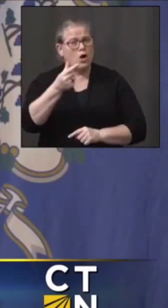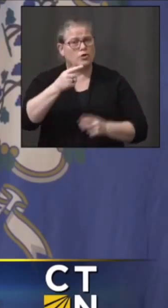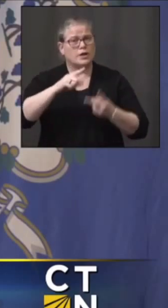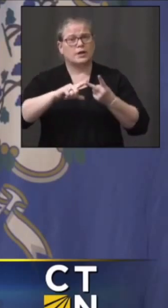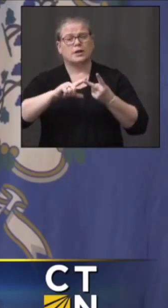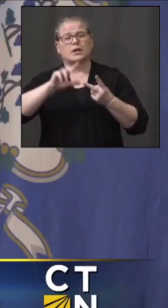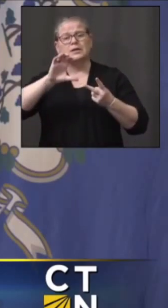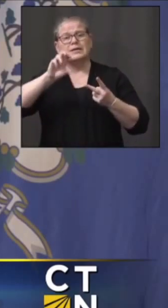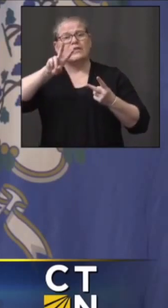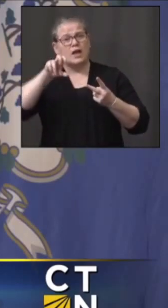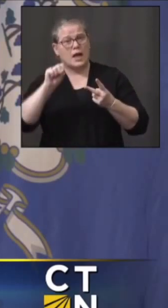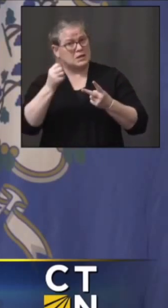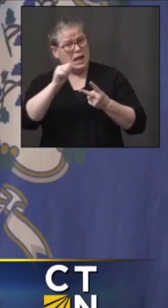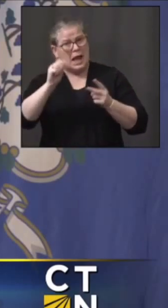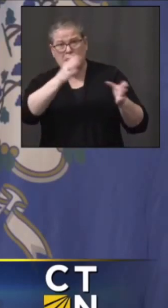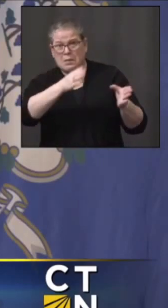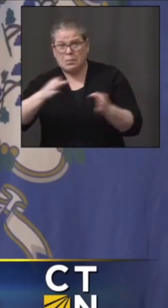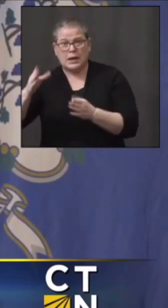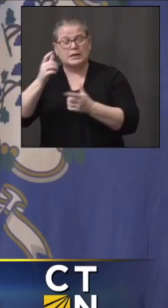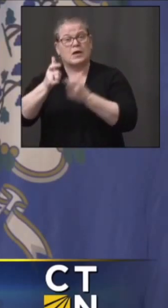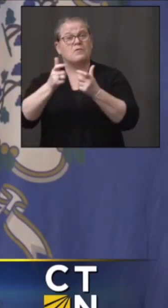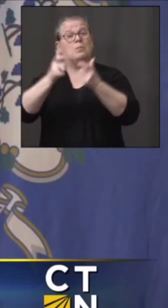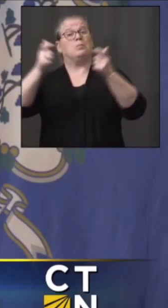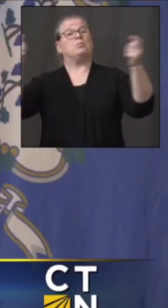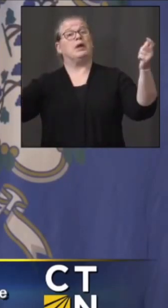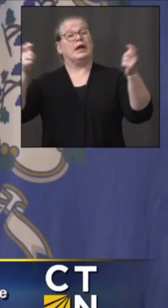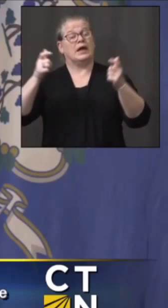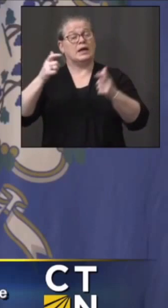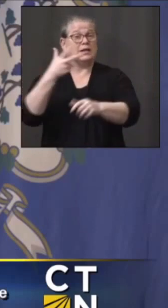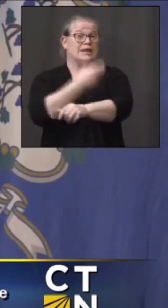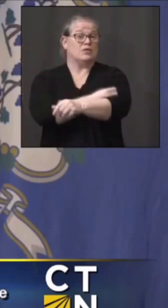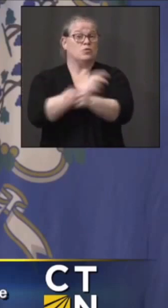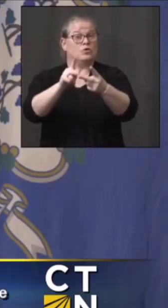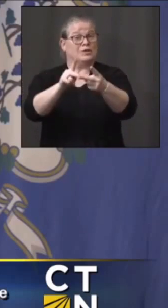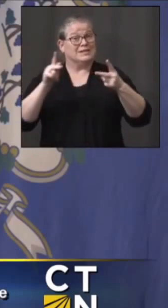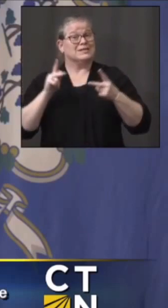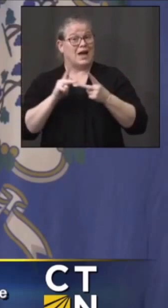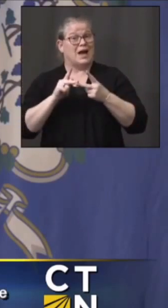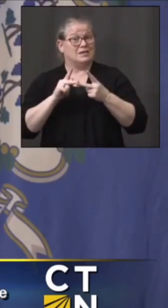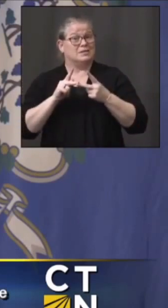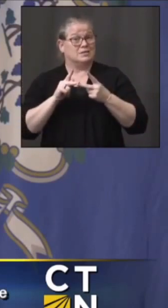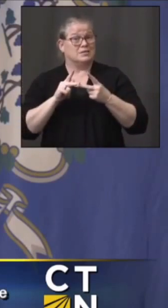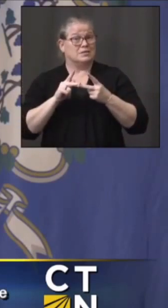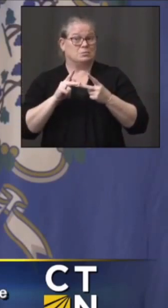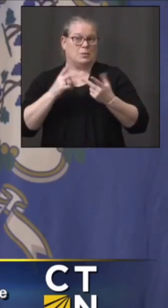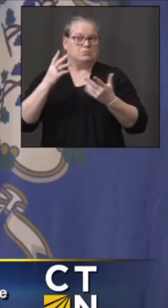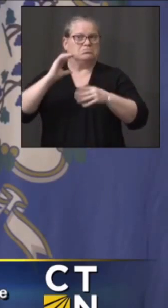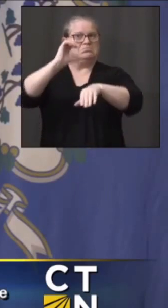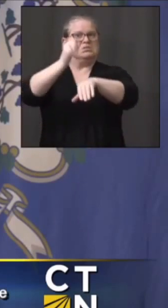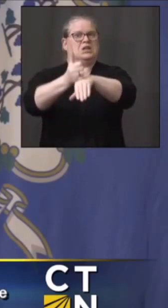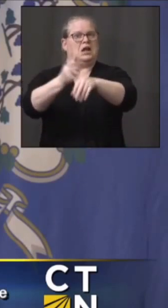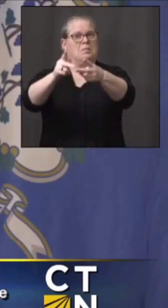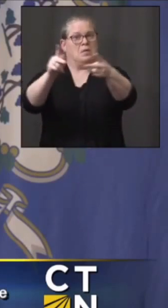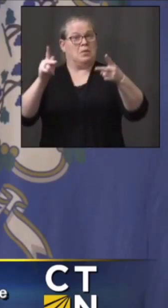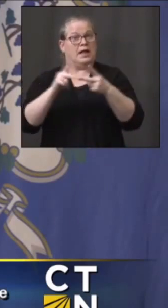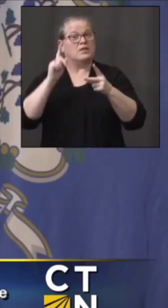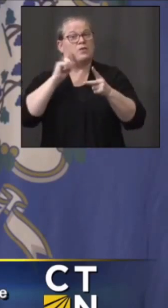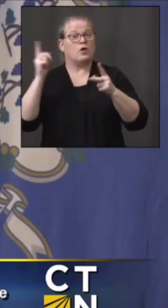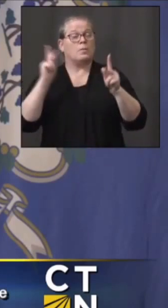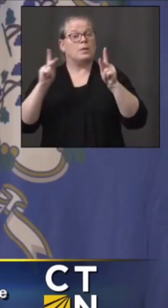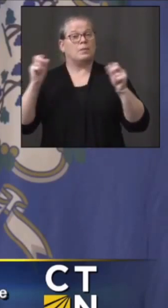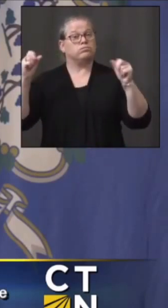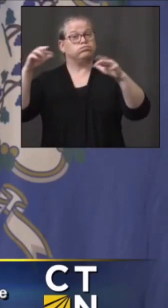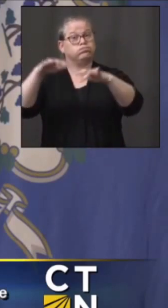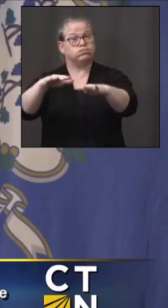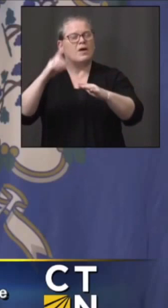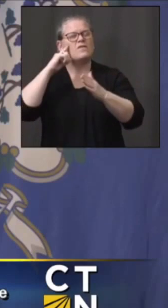big-scale vaccine distribution sites in the coming months? For example, New York and New Jersey announced they're going to be using empty Kmart stores